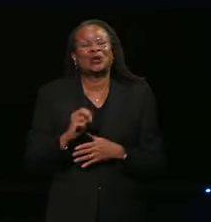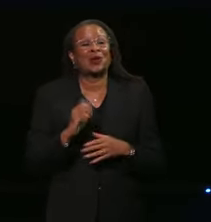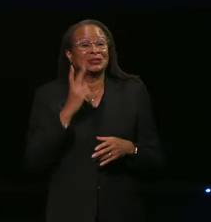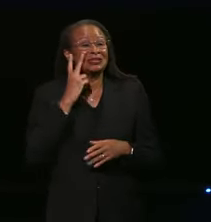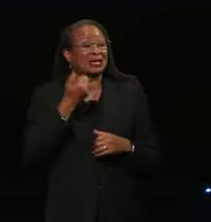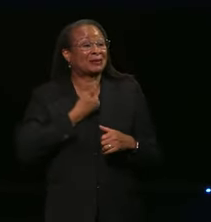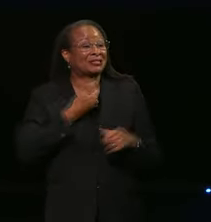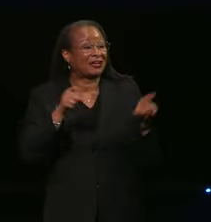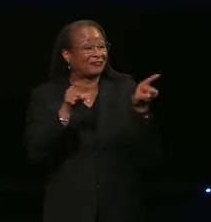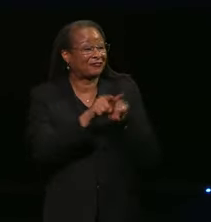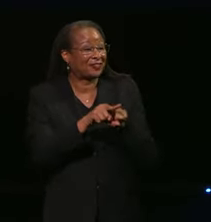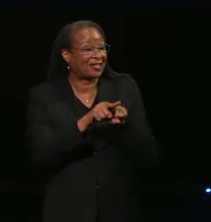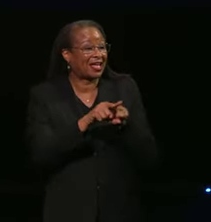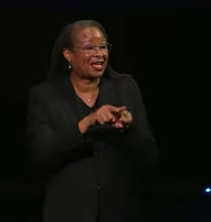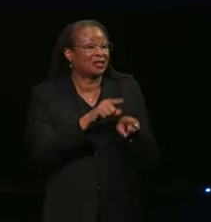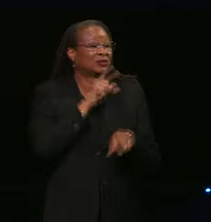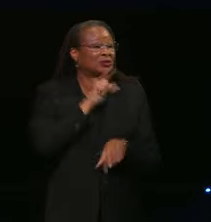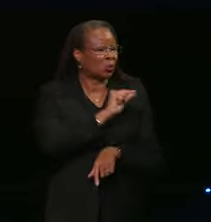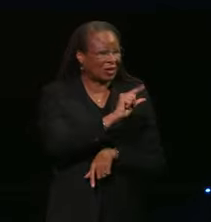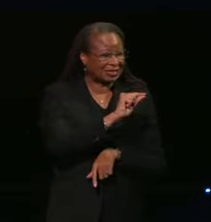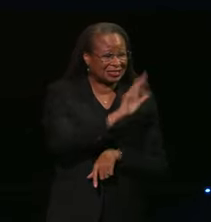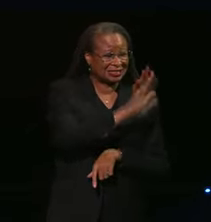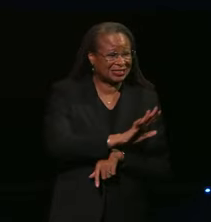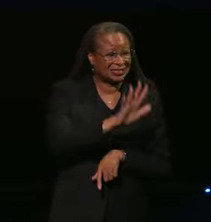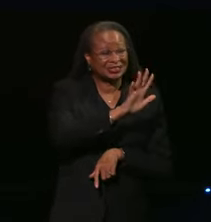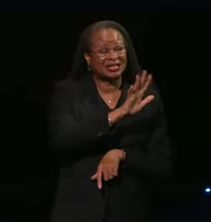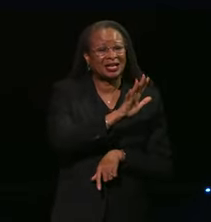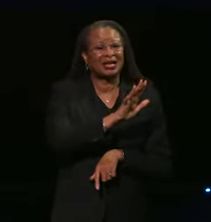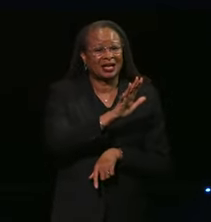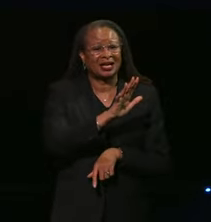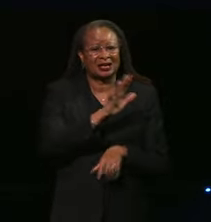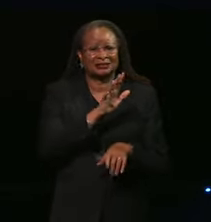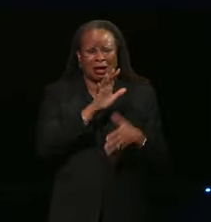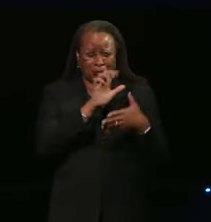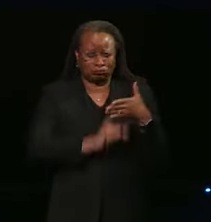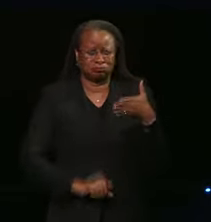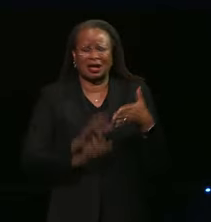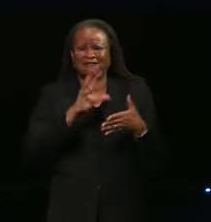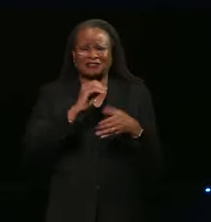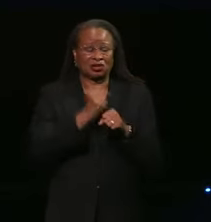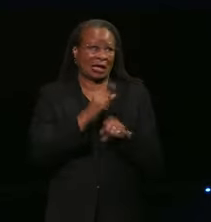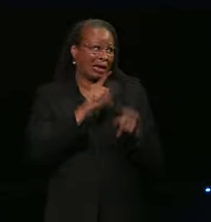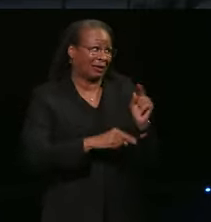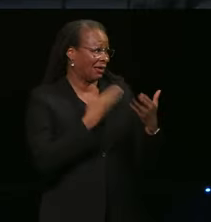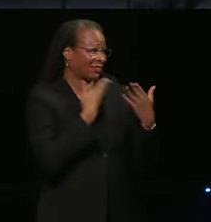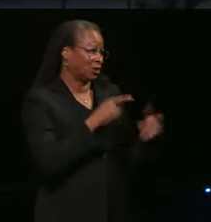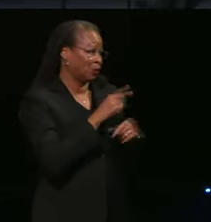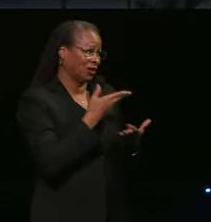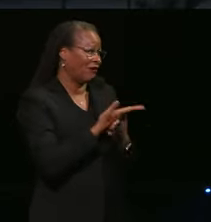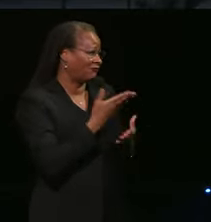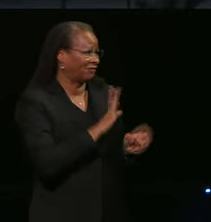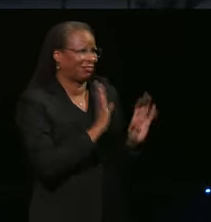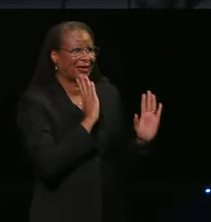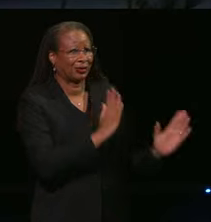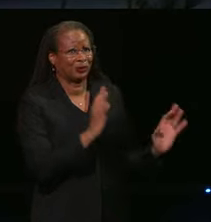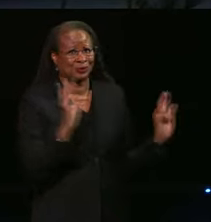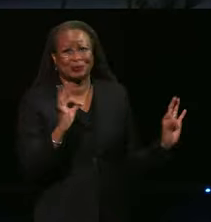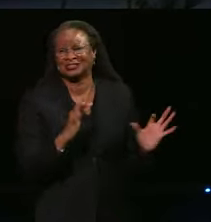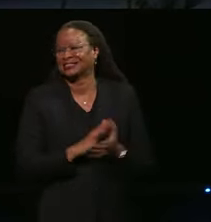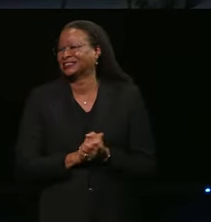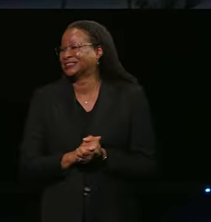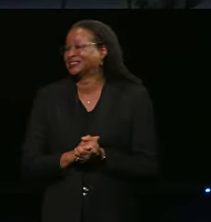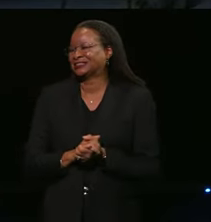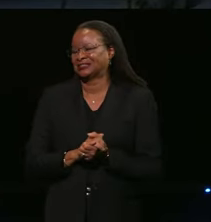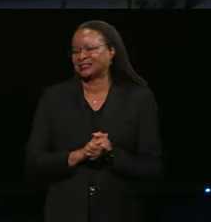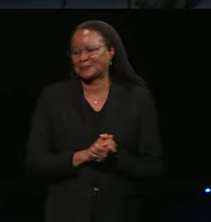seeing myself as a 20 something year old with, you know, taking 50 years, I can't thank you enough. No,